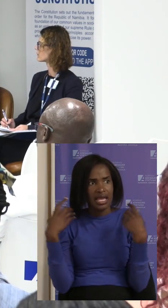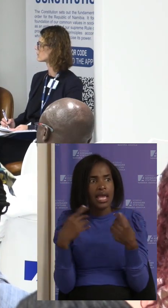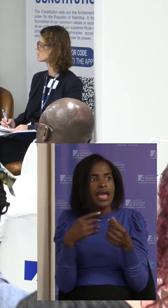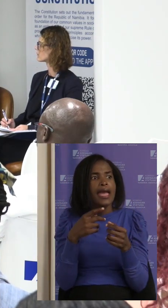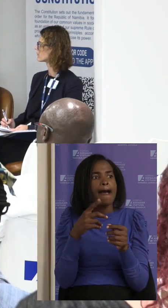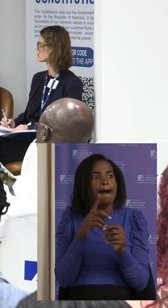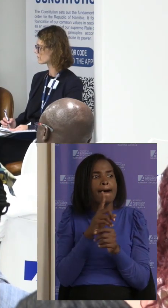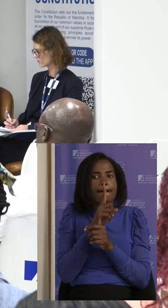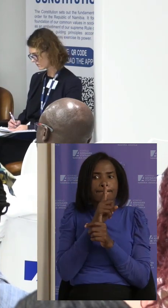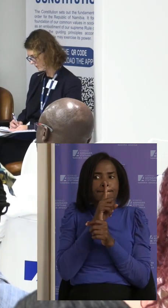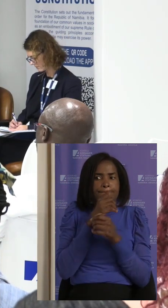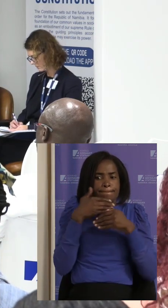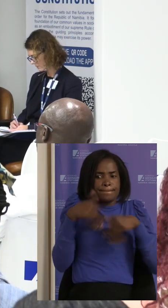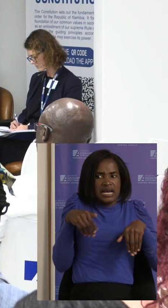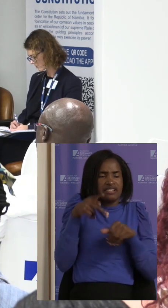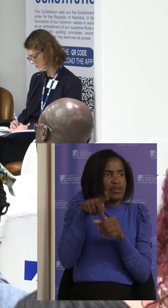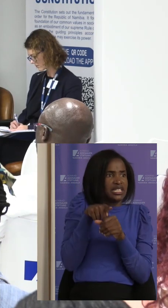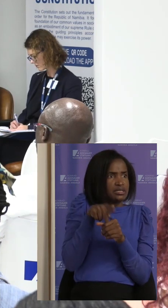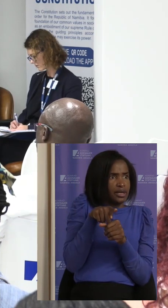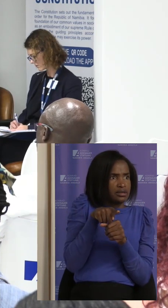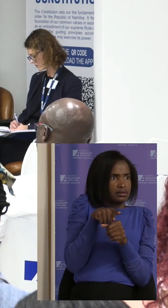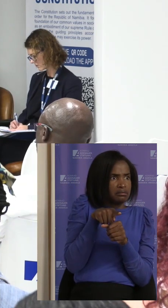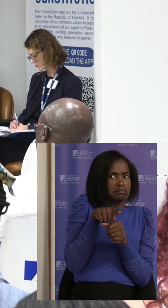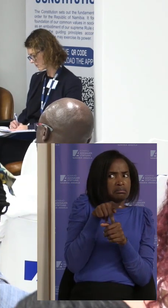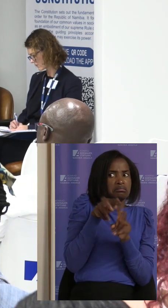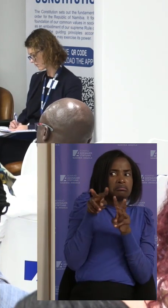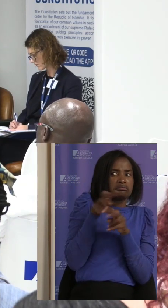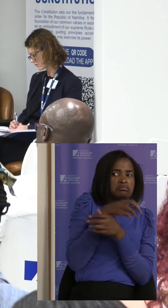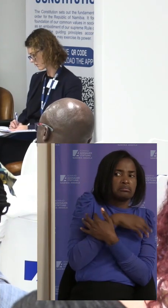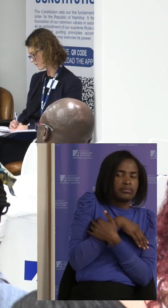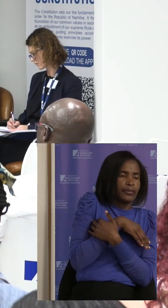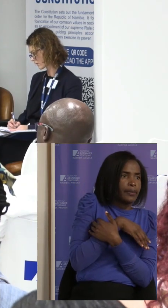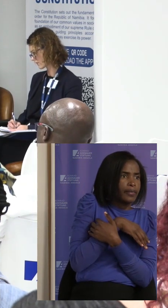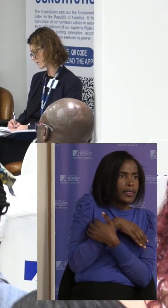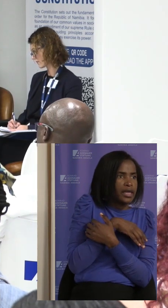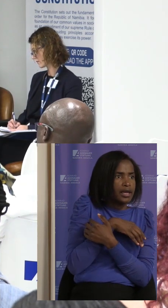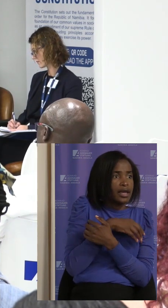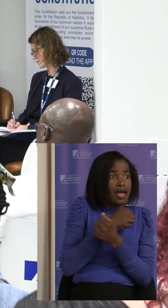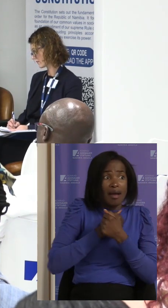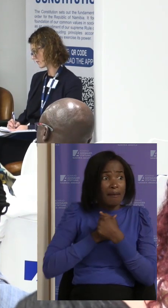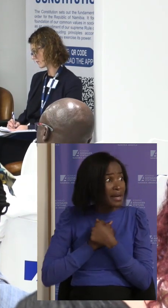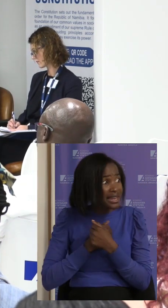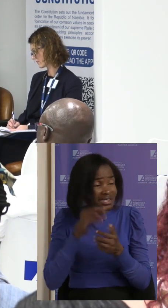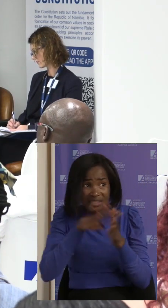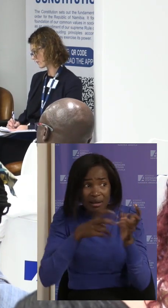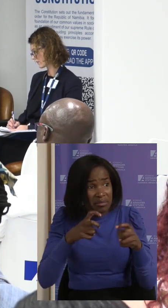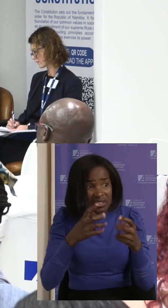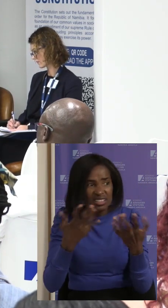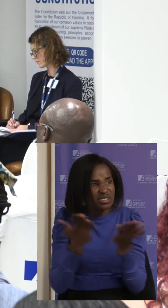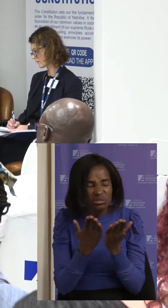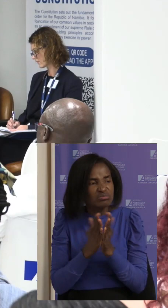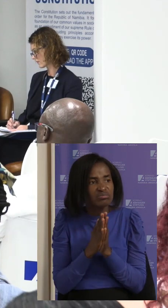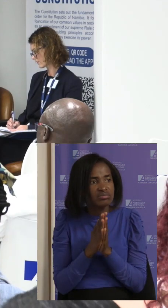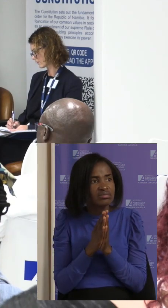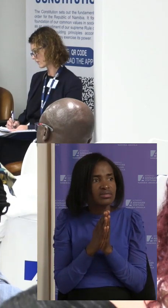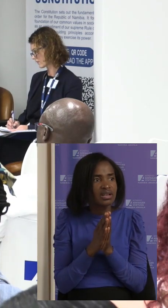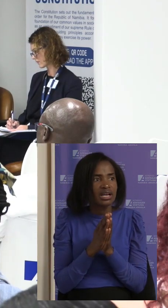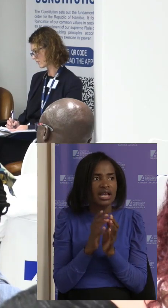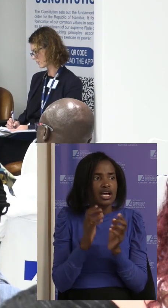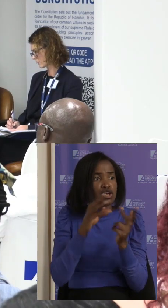participation. And that's why our parents are not coming to meetings. They don't challenge system. The